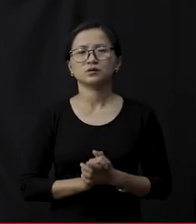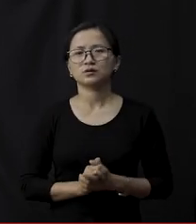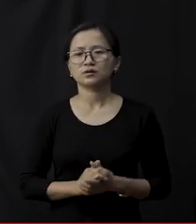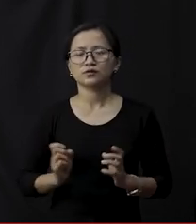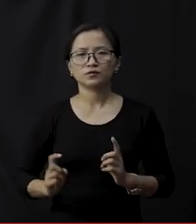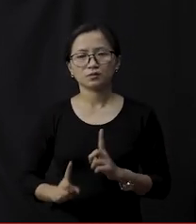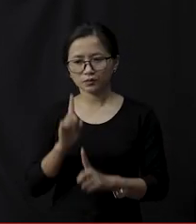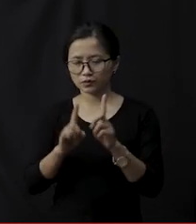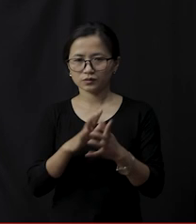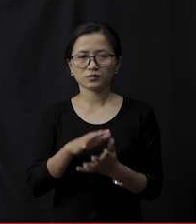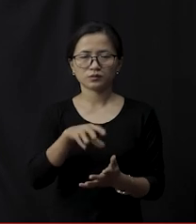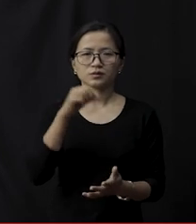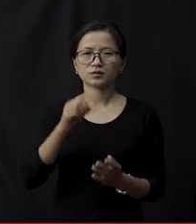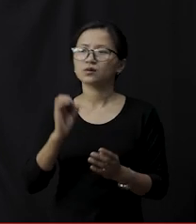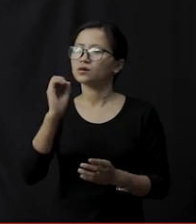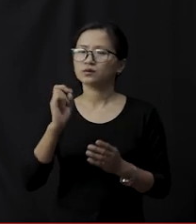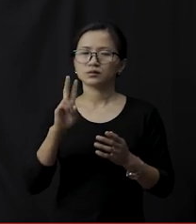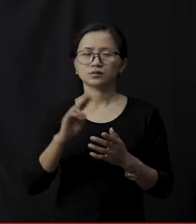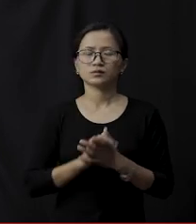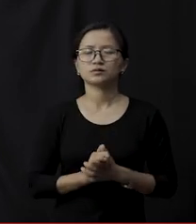from plants, we get oxygen,